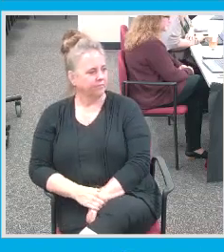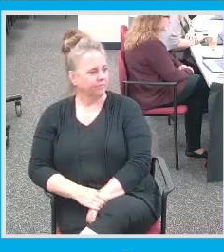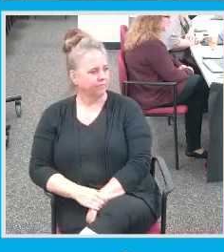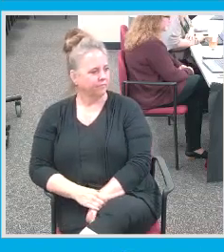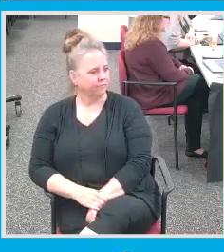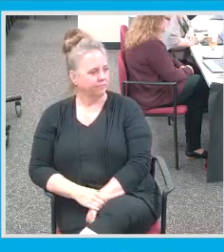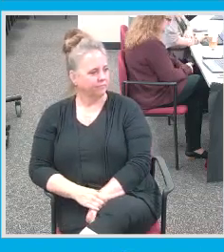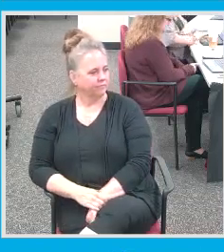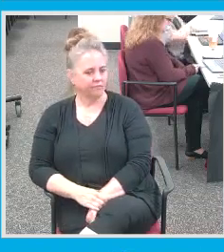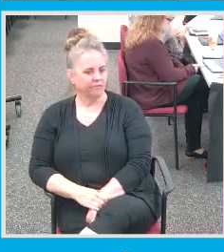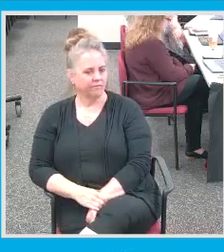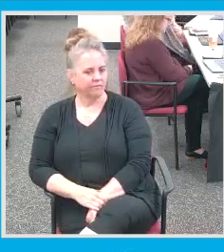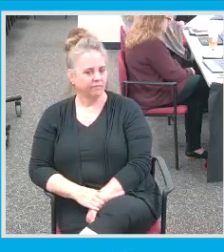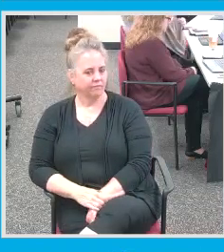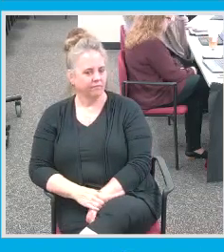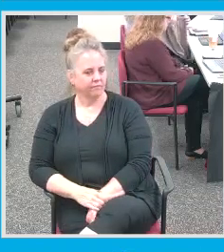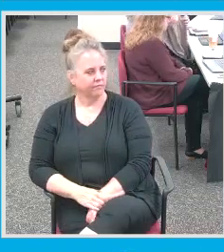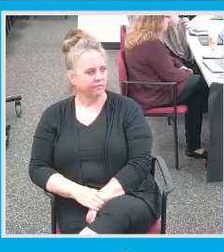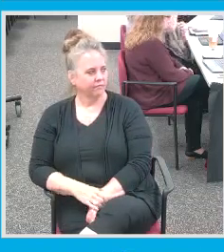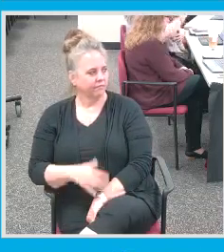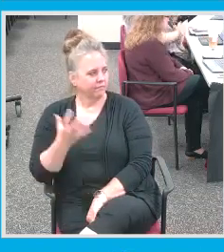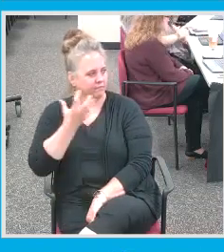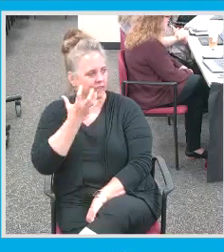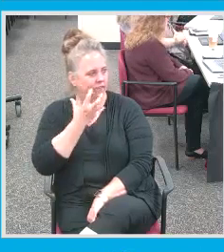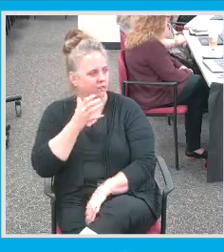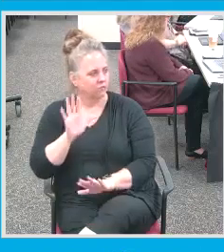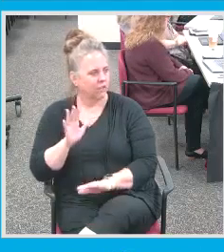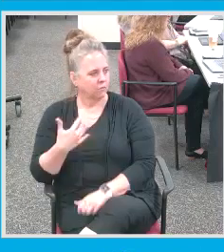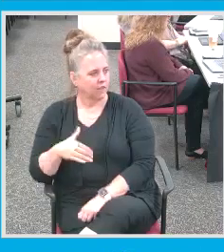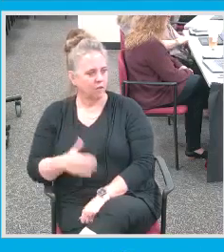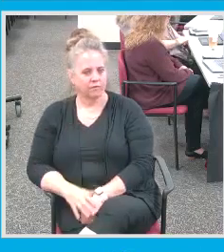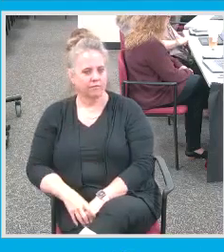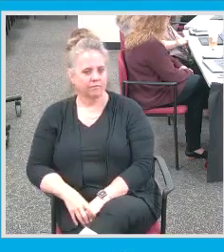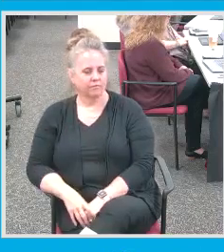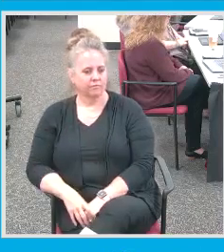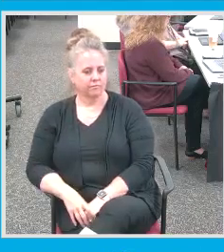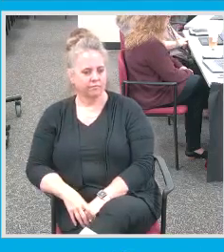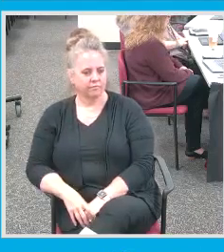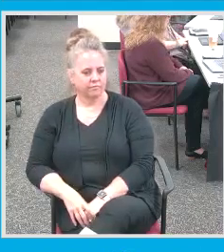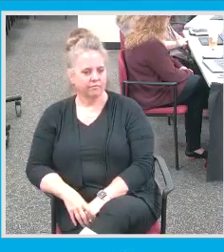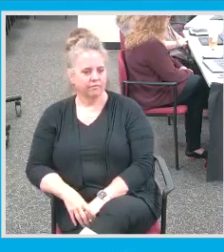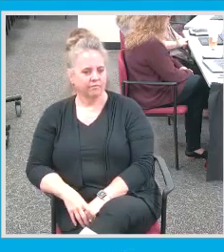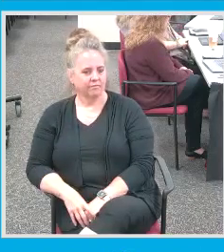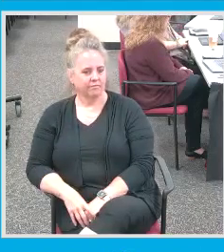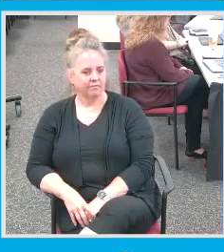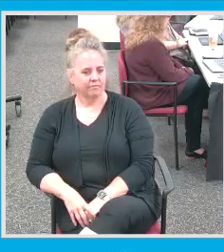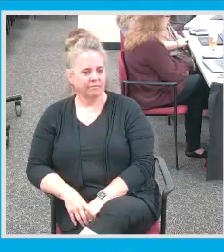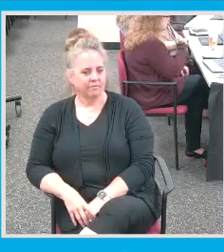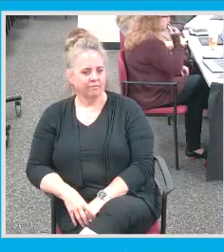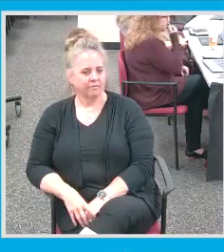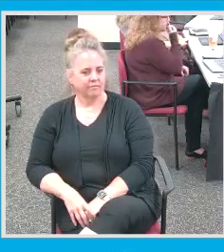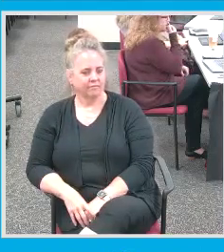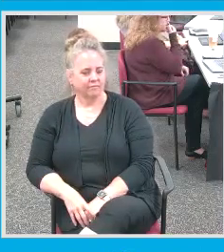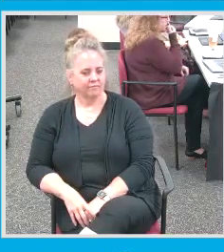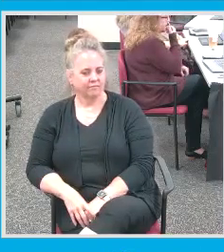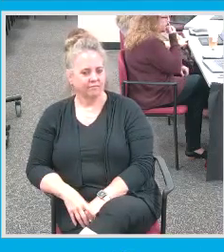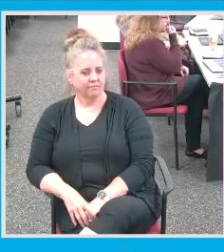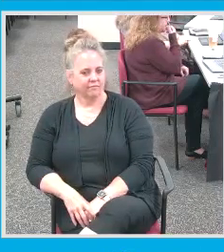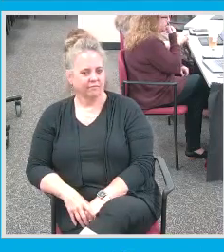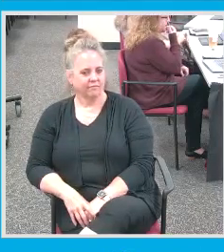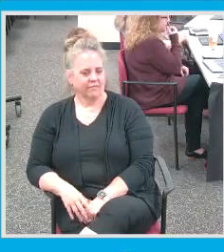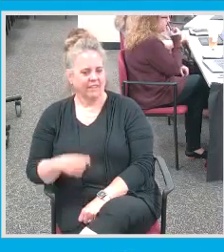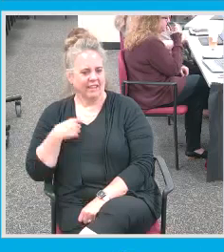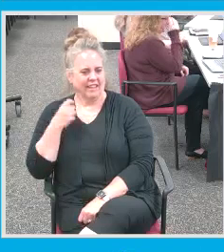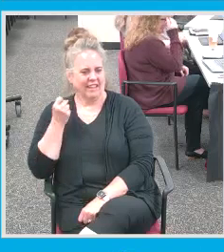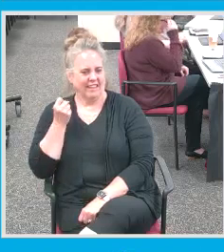Wow, that was great. I want to thank all of the middle schoolers that showed up today. It is intimidating coming up and talking to a bunch of old